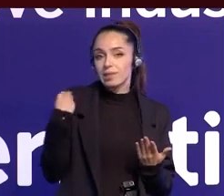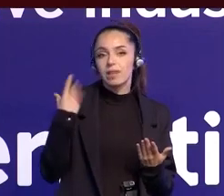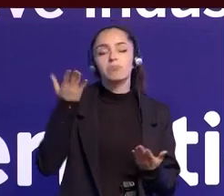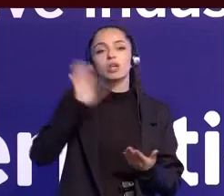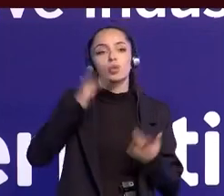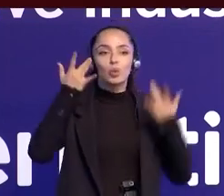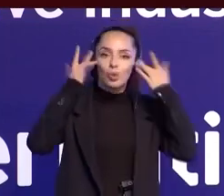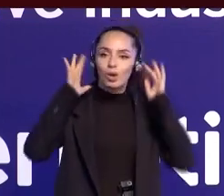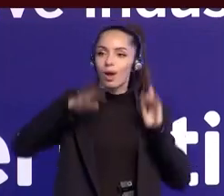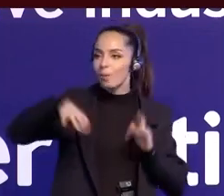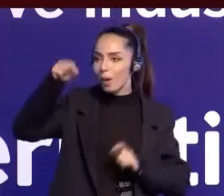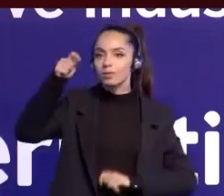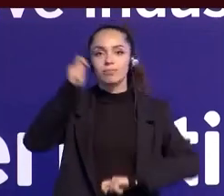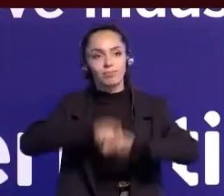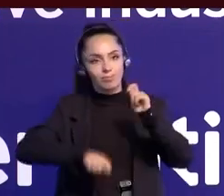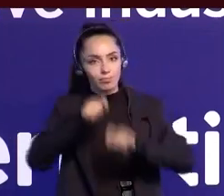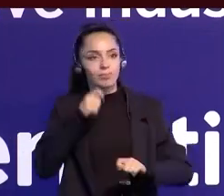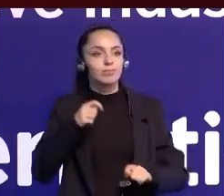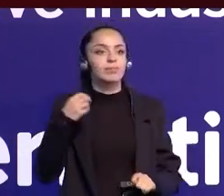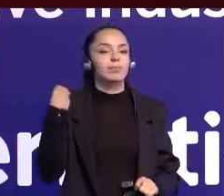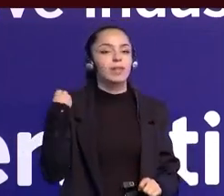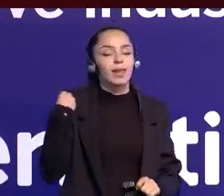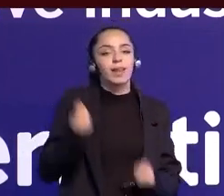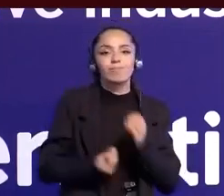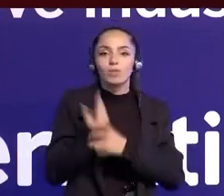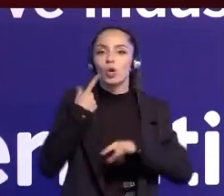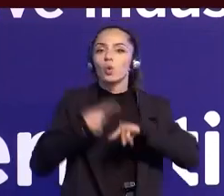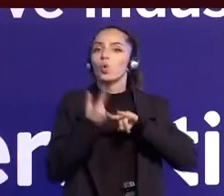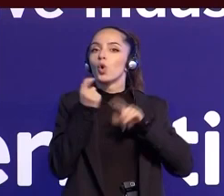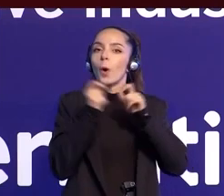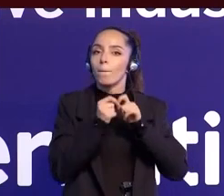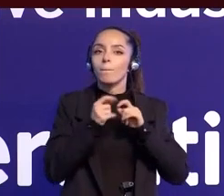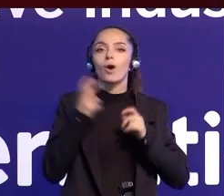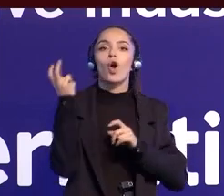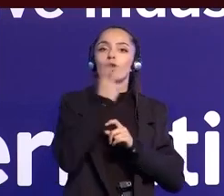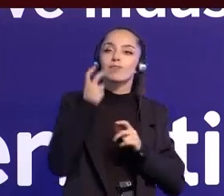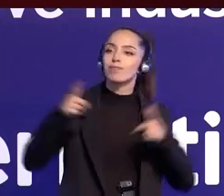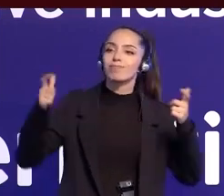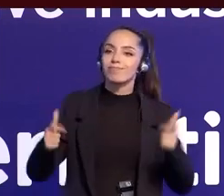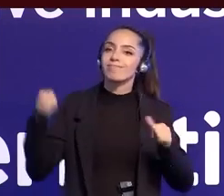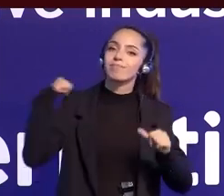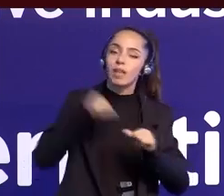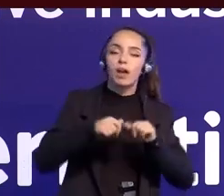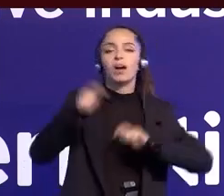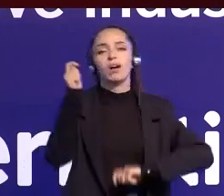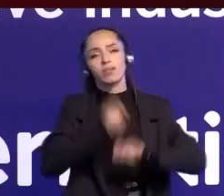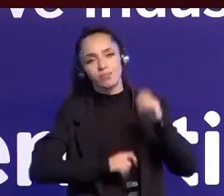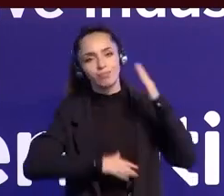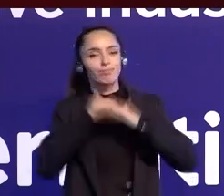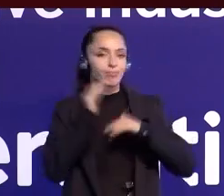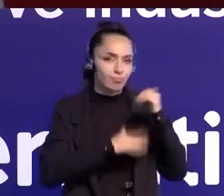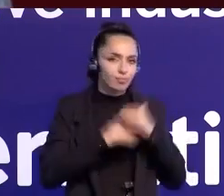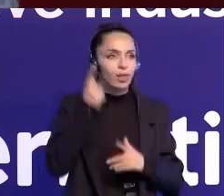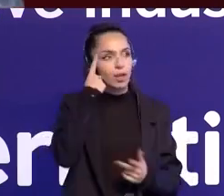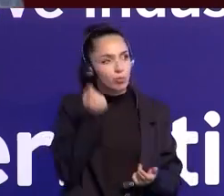hubs, such as concert halls, to create a more sustainable setting for creative industries development. Before the war, we